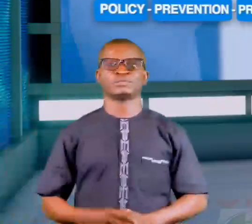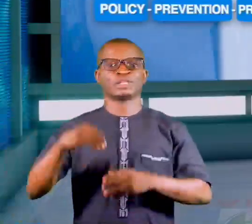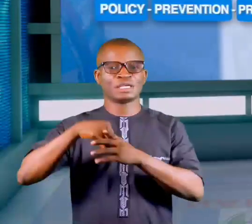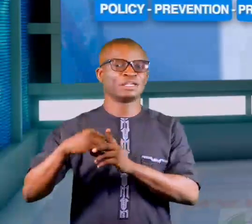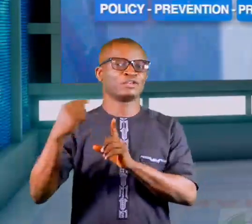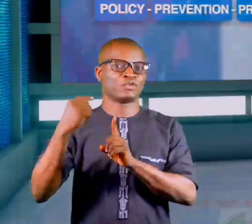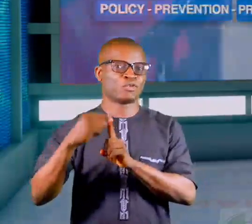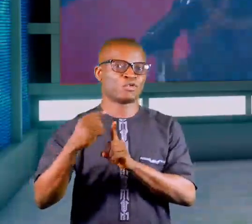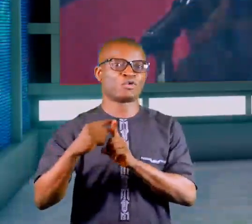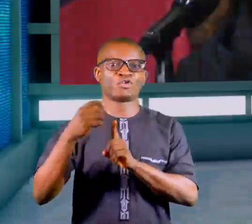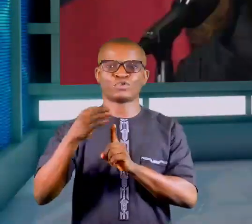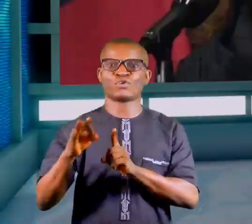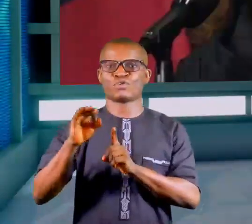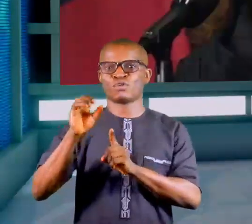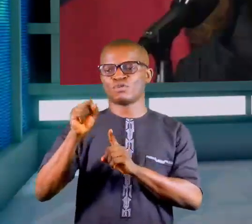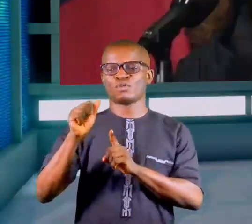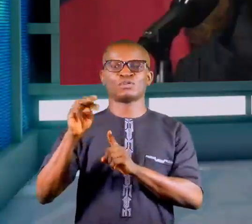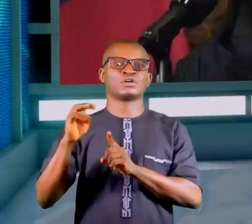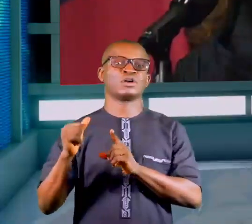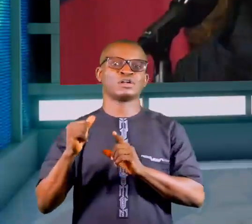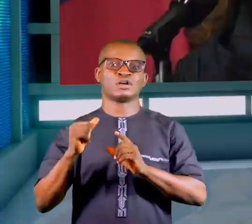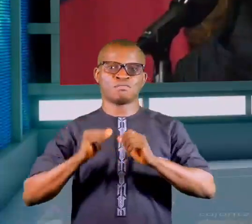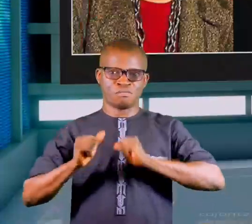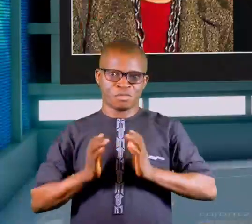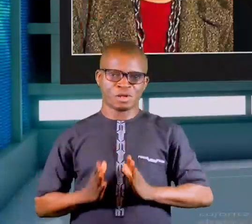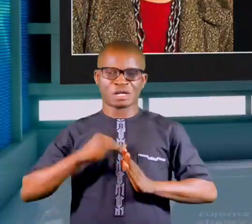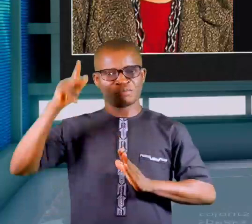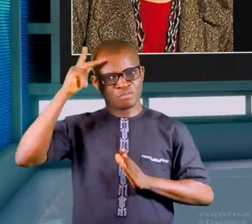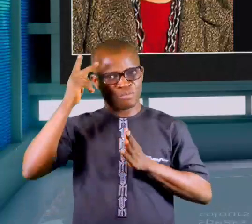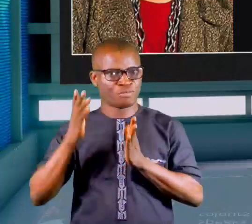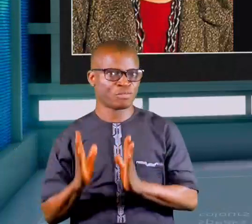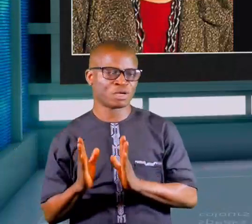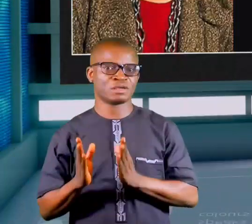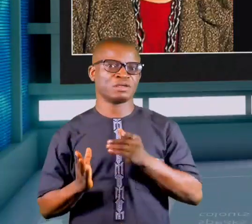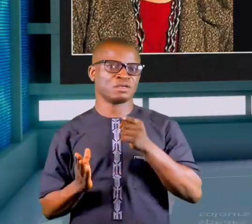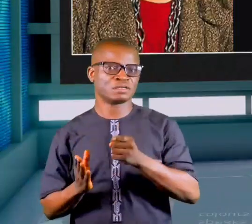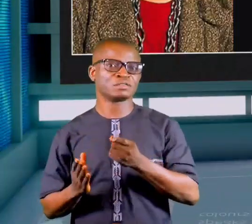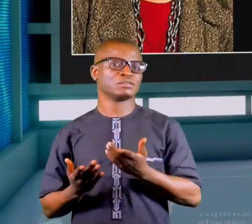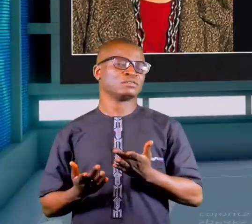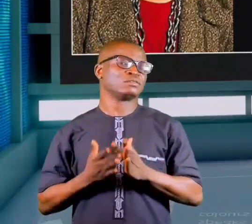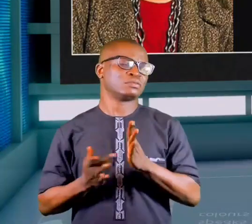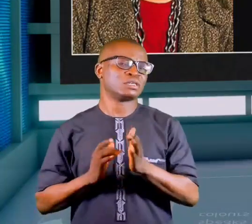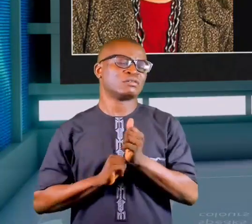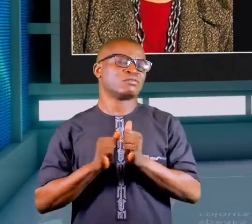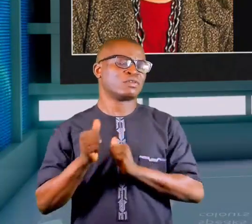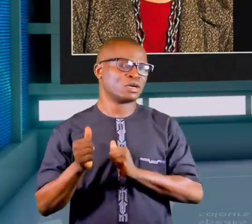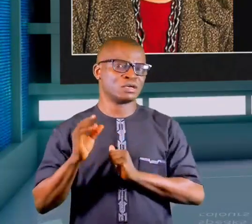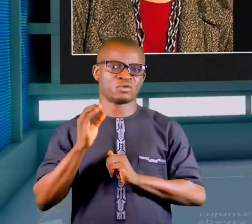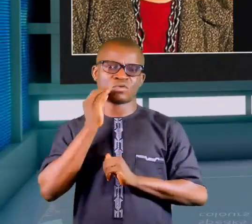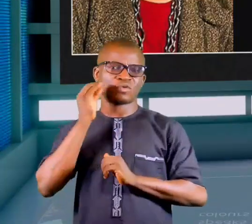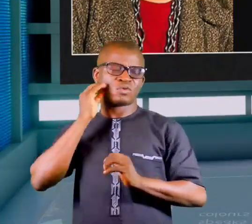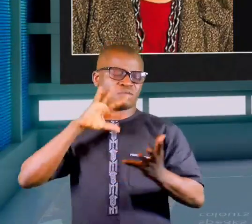In the words of Sandra Pupatalo, a Canadian politician, the effects of abuse are devastating and far-reaching.